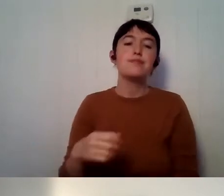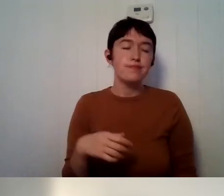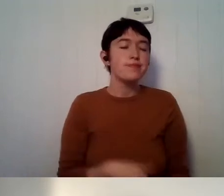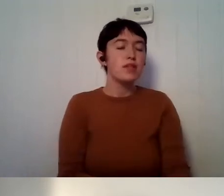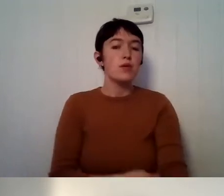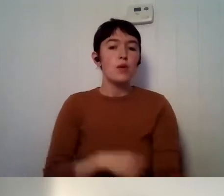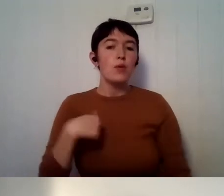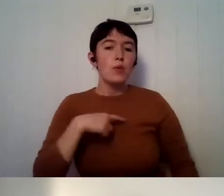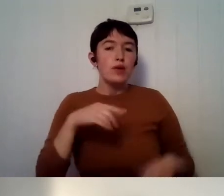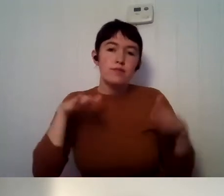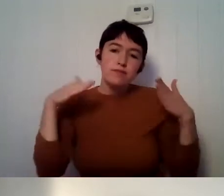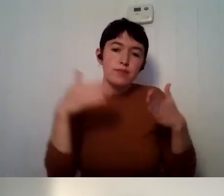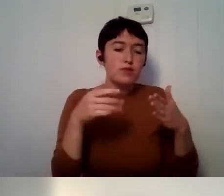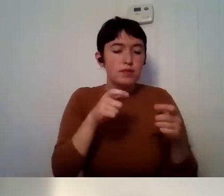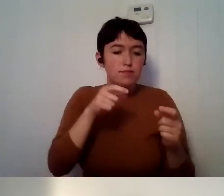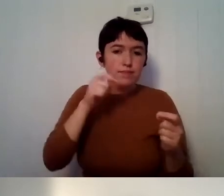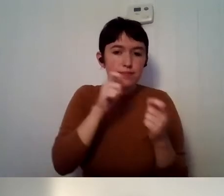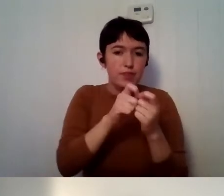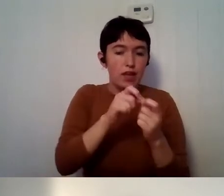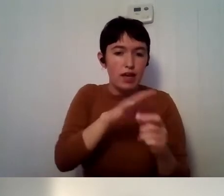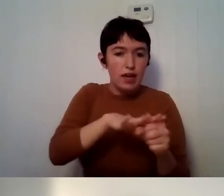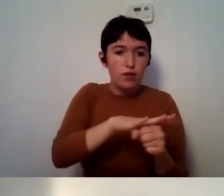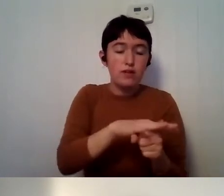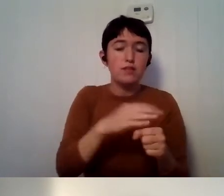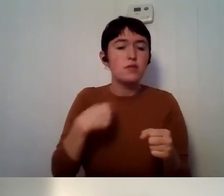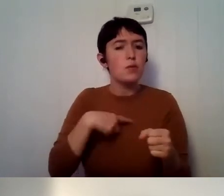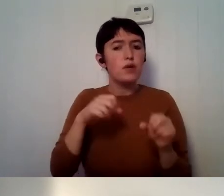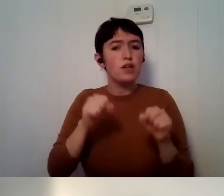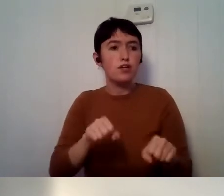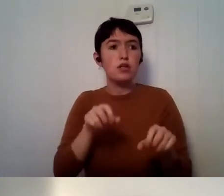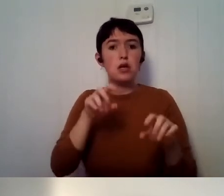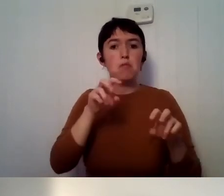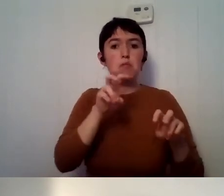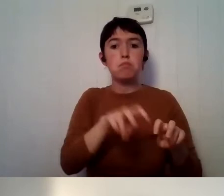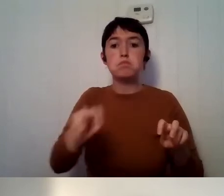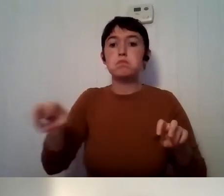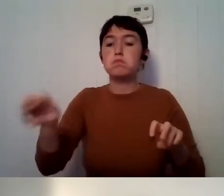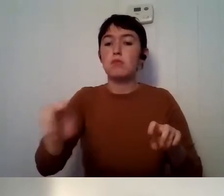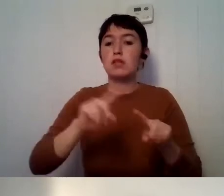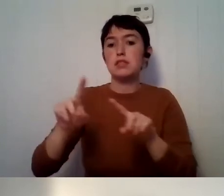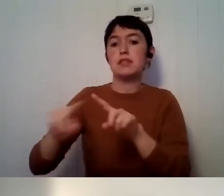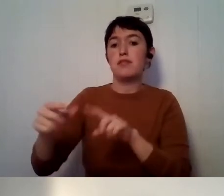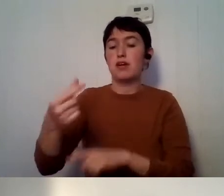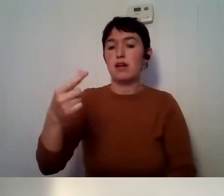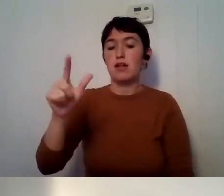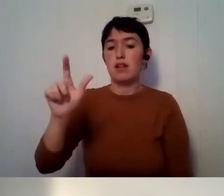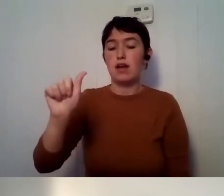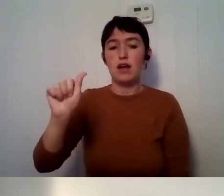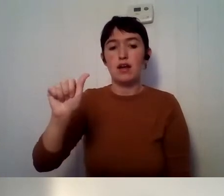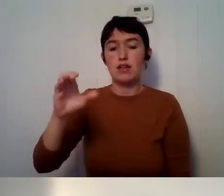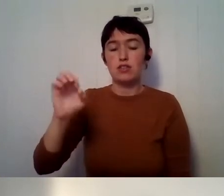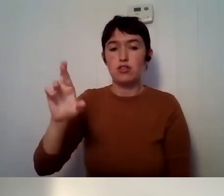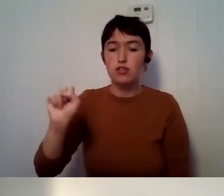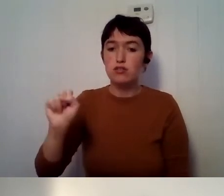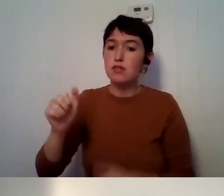but look, we could have gone to glaciers all over the world. Most of them are melting. In fact, there's only